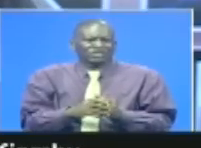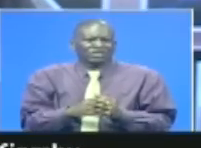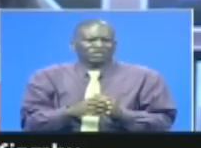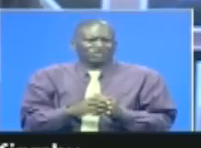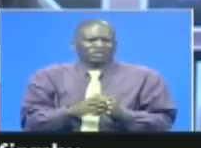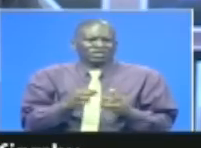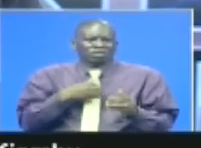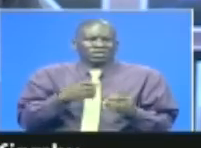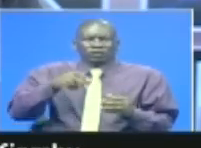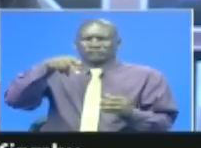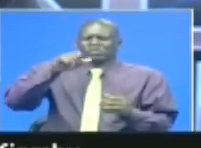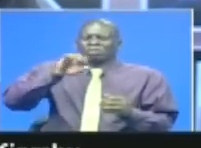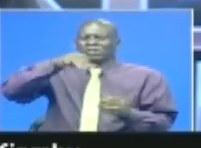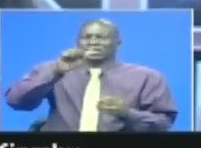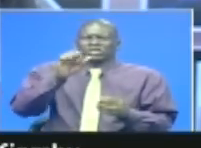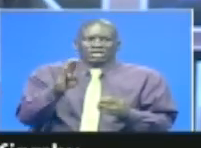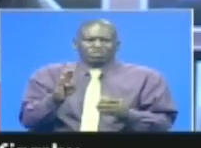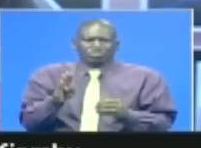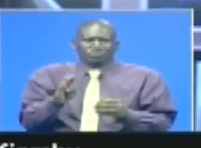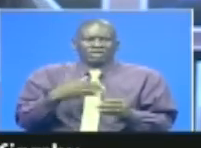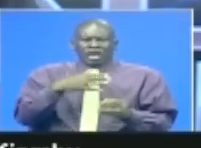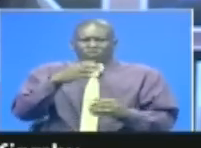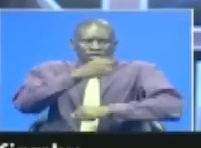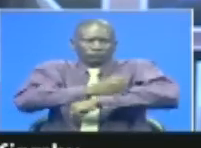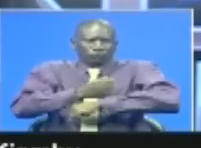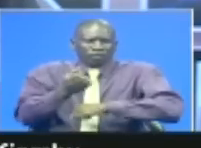I was in Punjab. I went to school there.